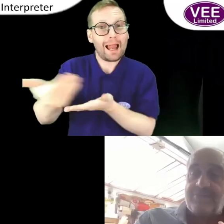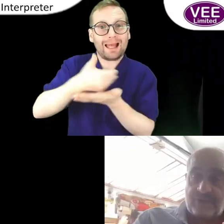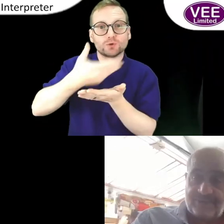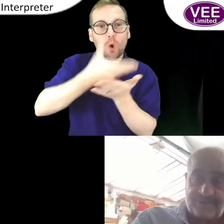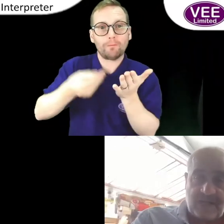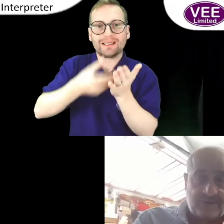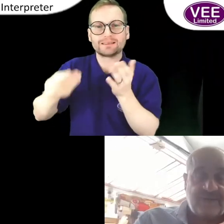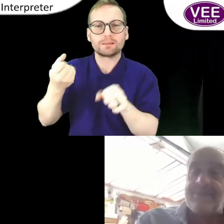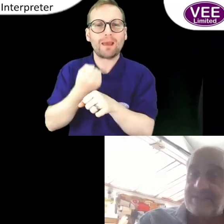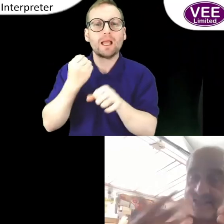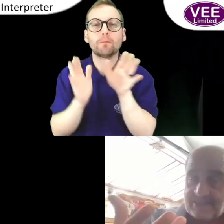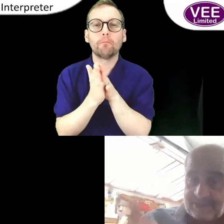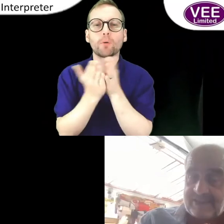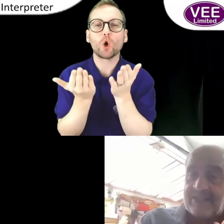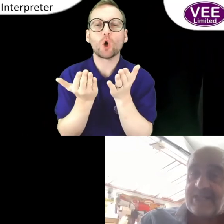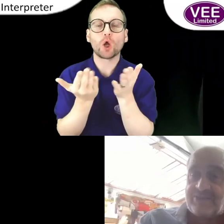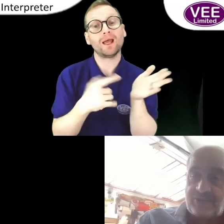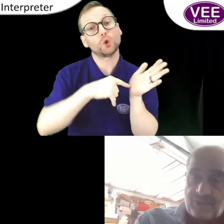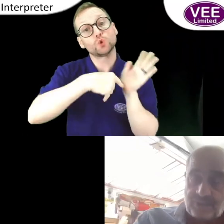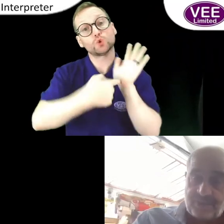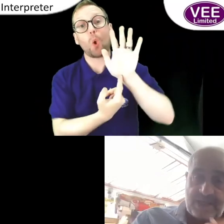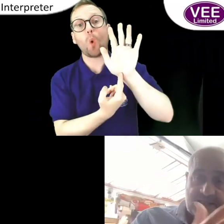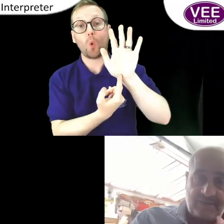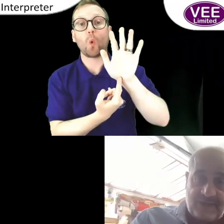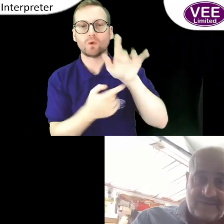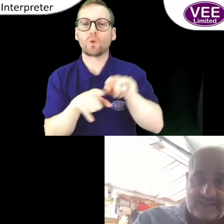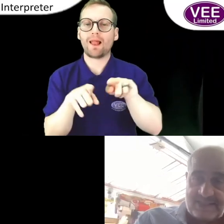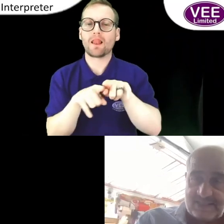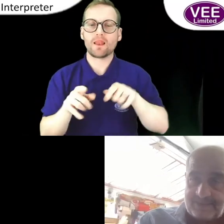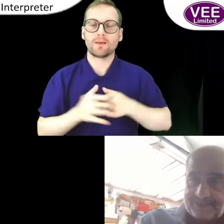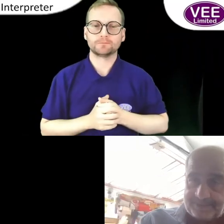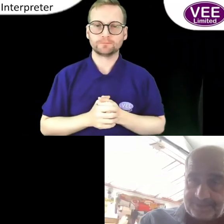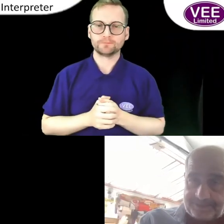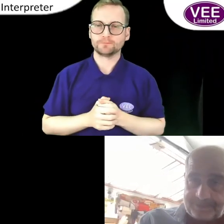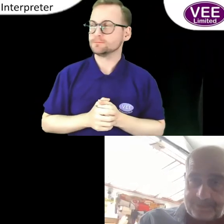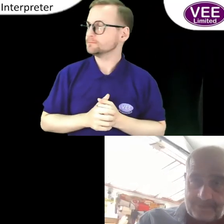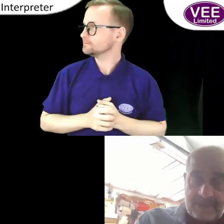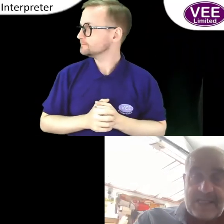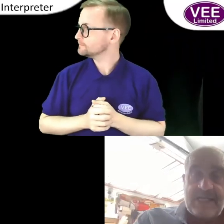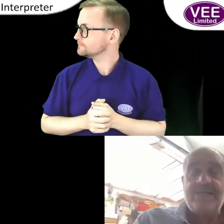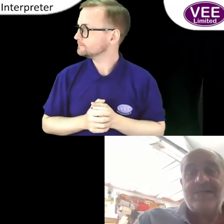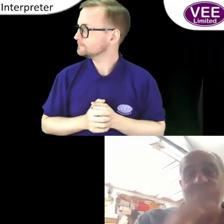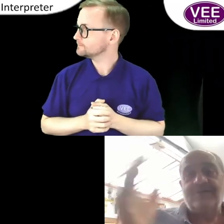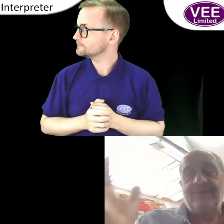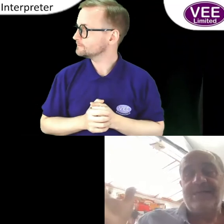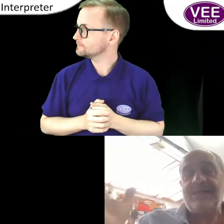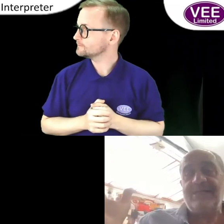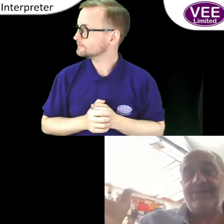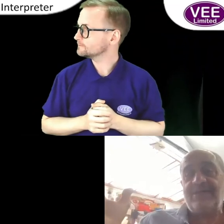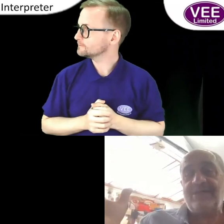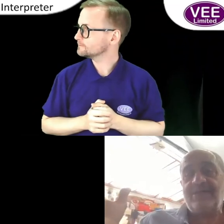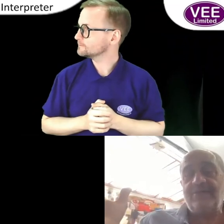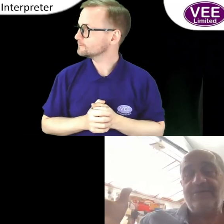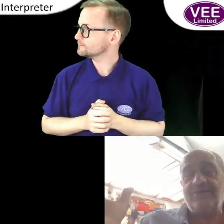made a book out of them, and I exhibited in action too. Can we have the next slide, please? Now, here